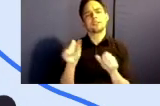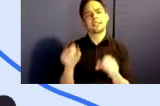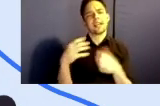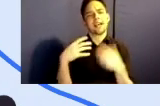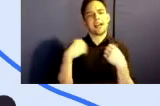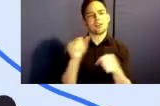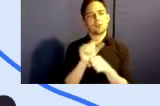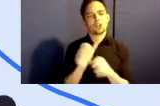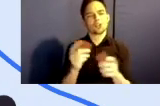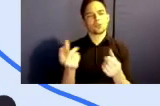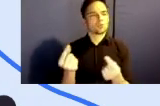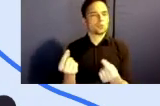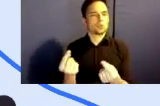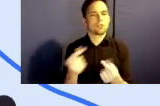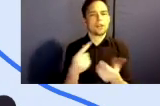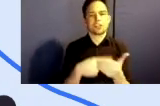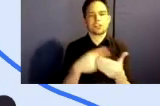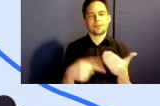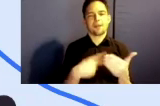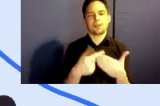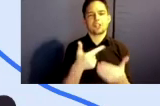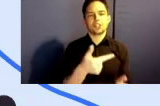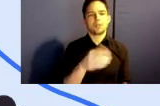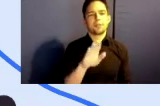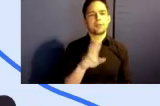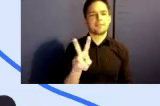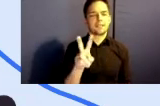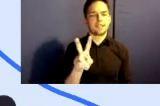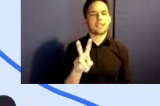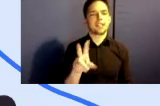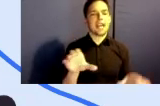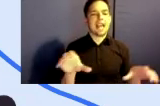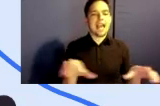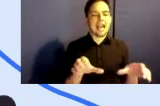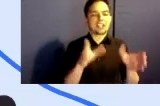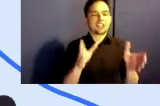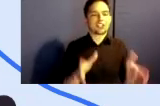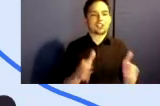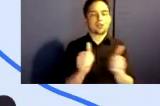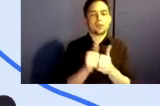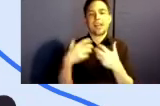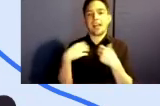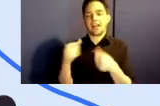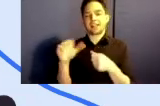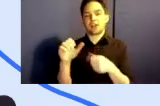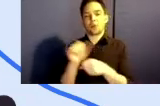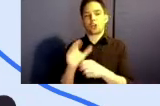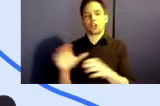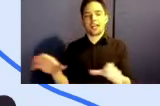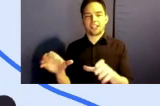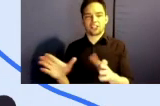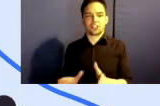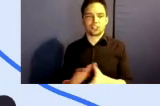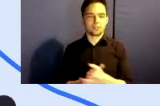will talk a little bit about what GBV actors can do with health actors. First of all, for